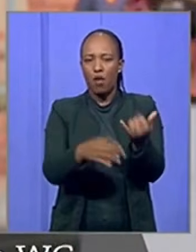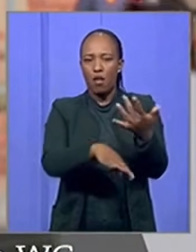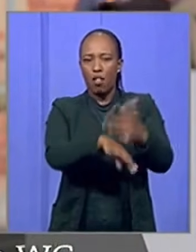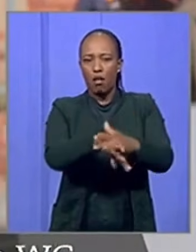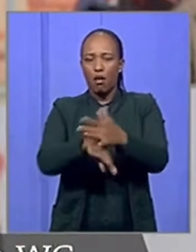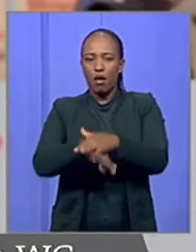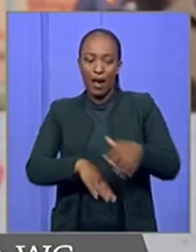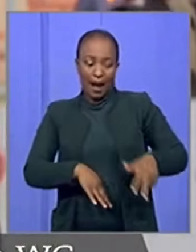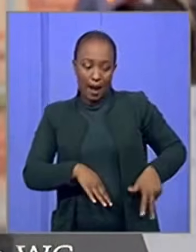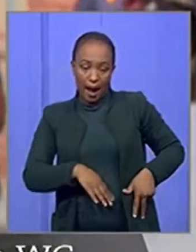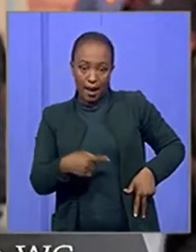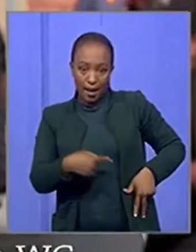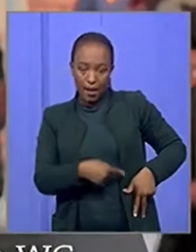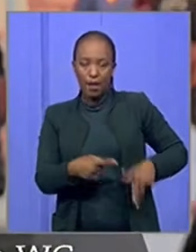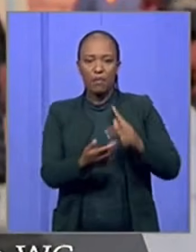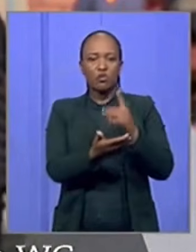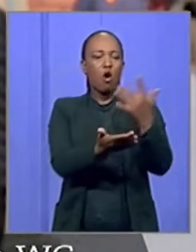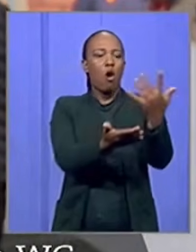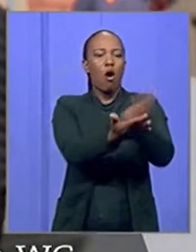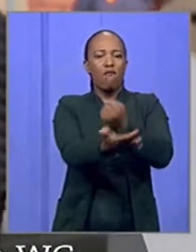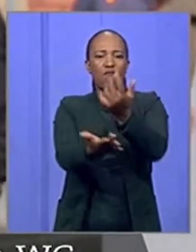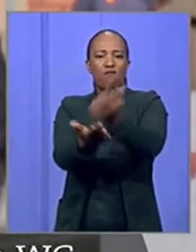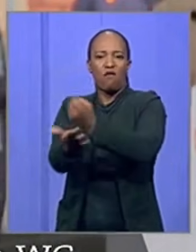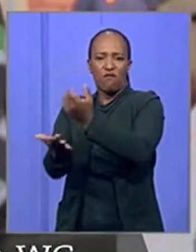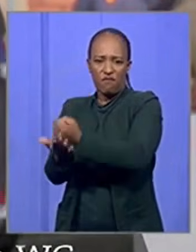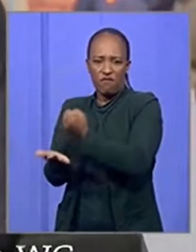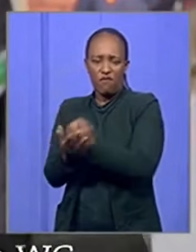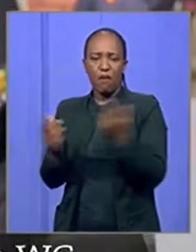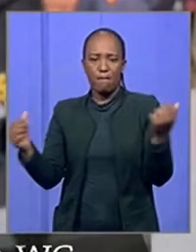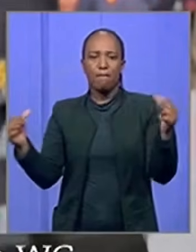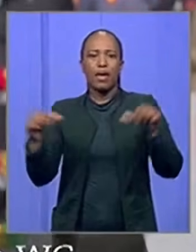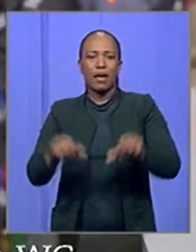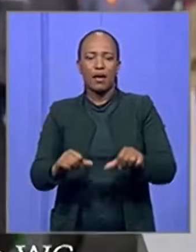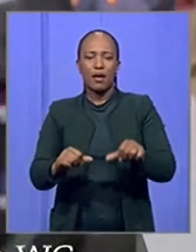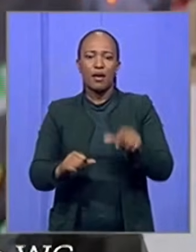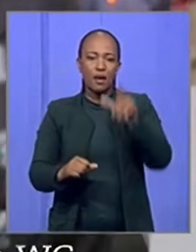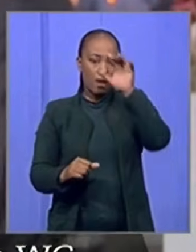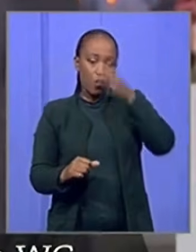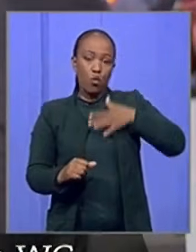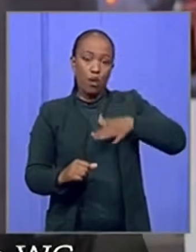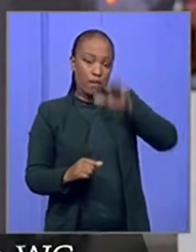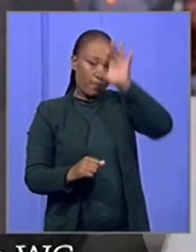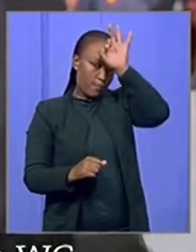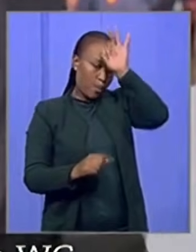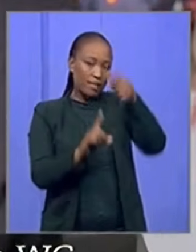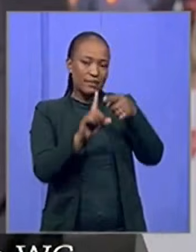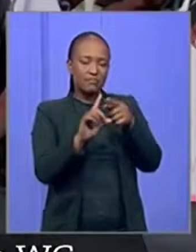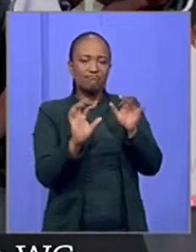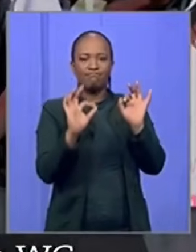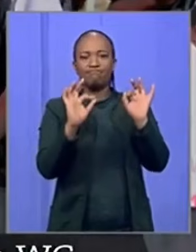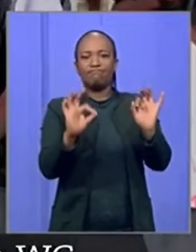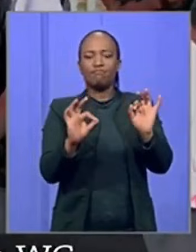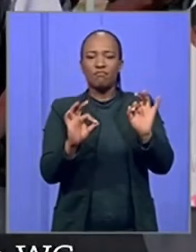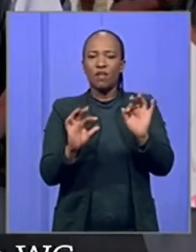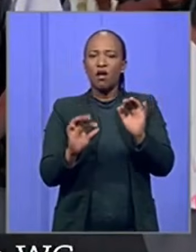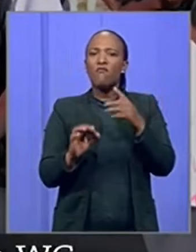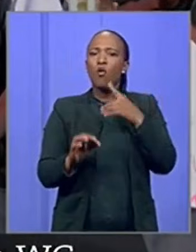need to be removed from our streets. And for that, we need the police to be properly resourced in terms of crime